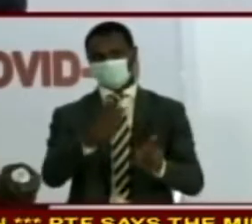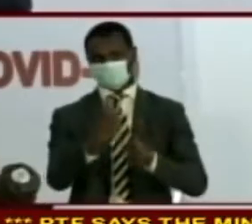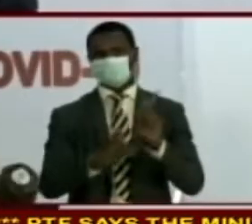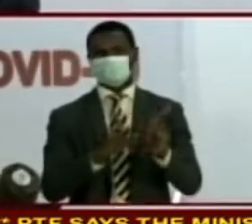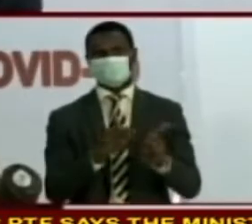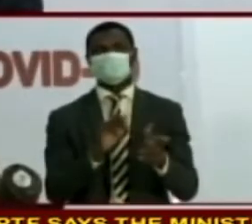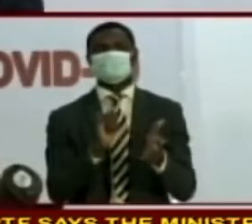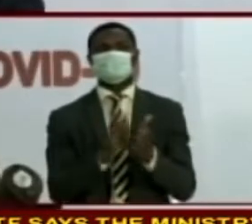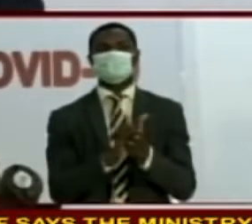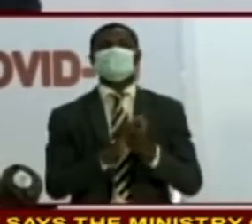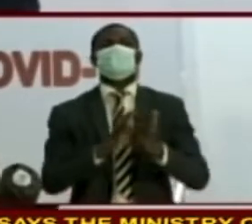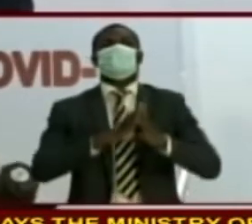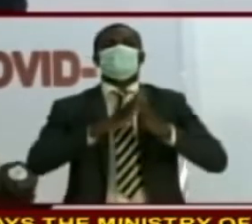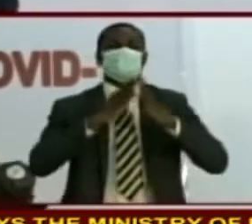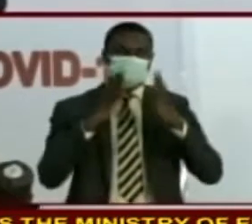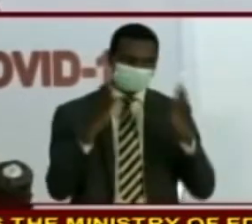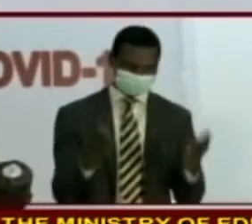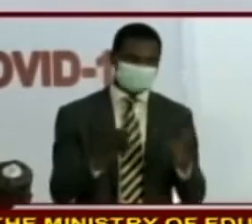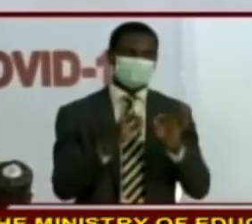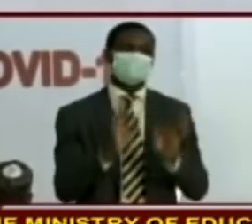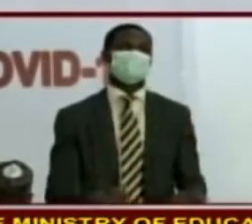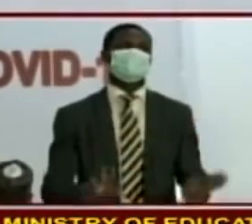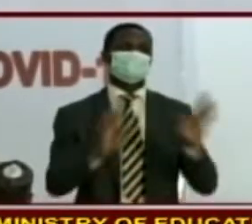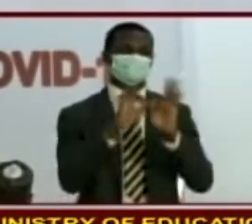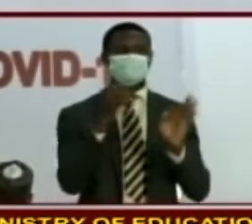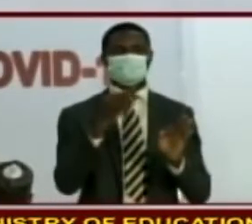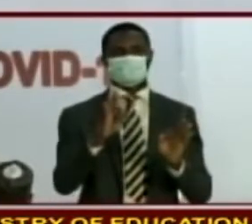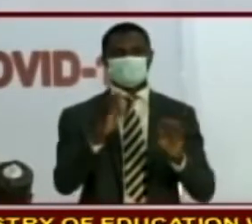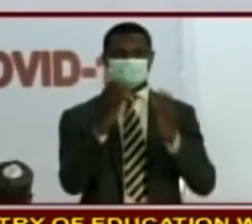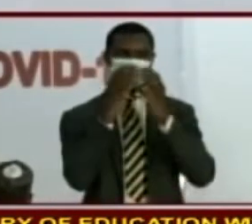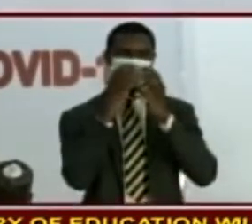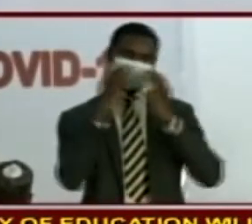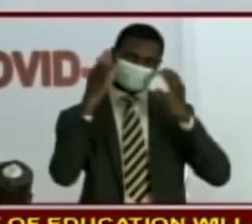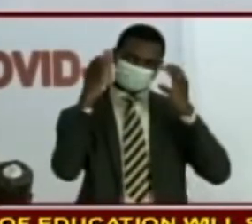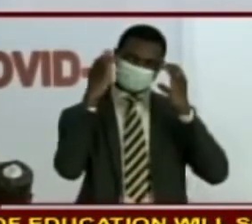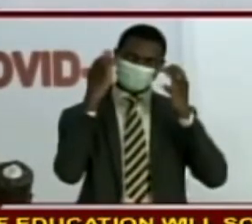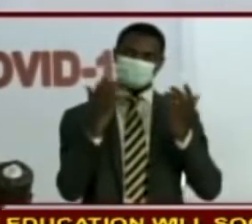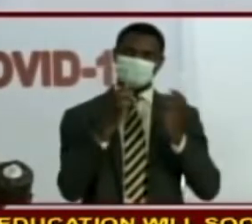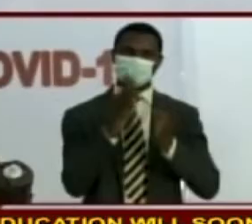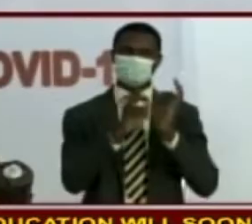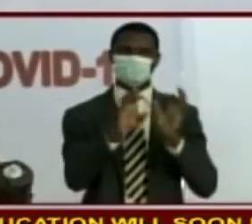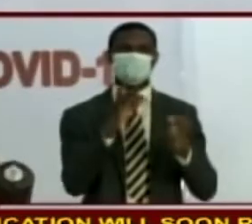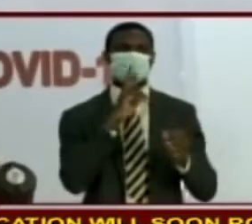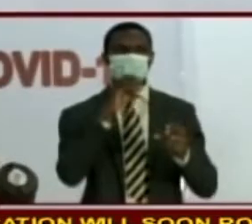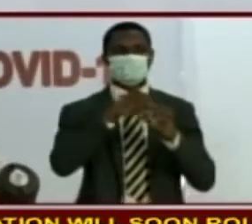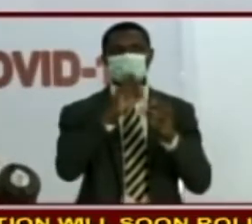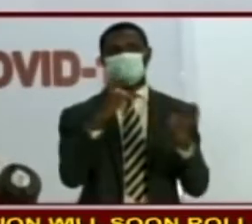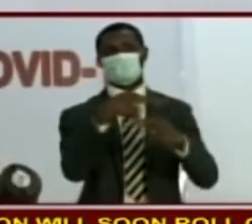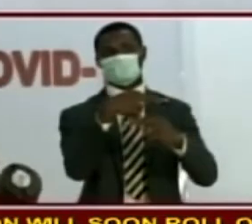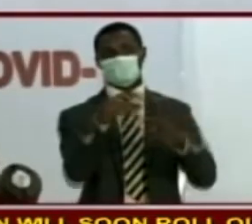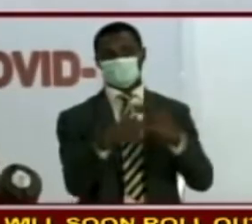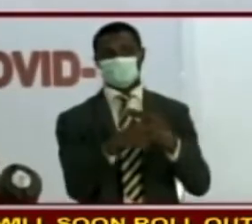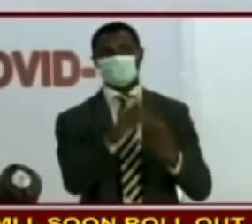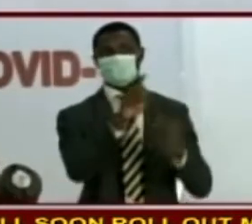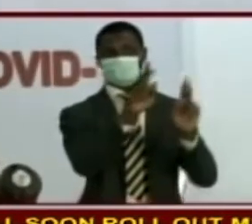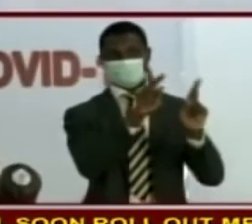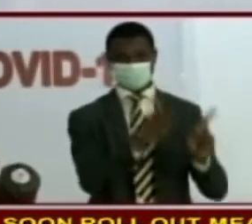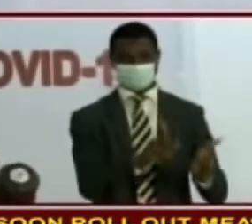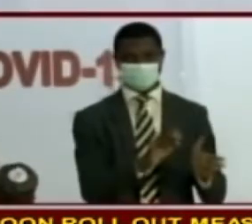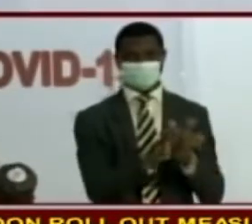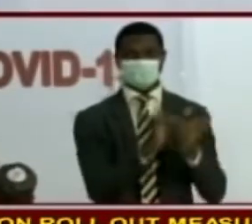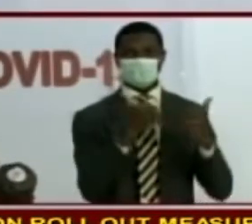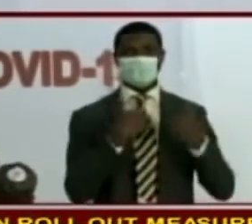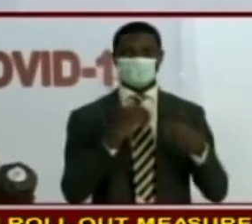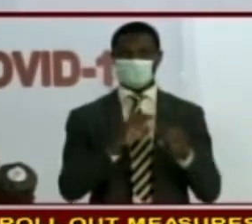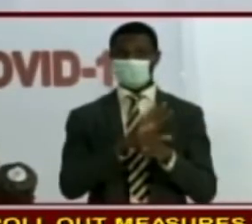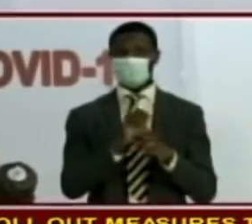is the biggest value that face masks have. So if you're in a room where the person that is infected